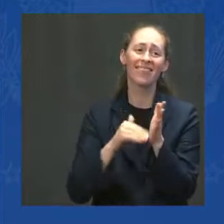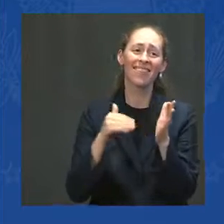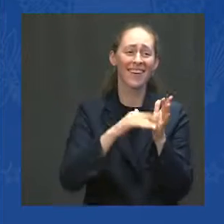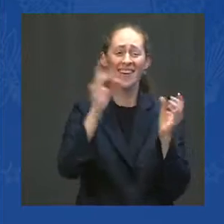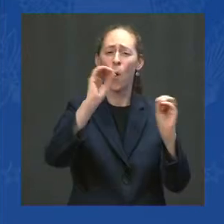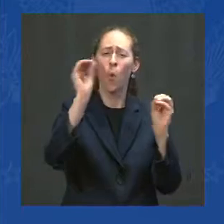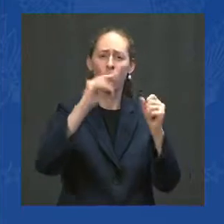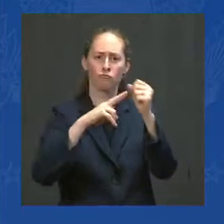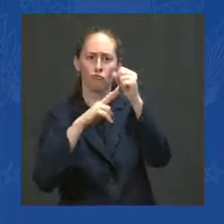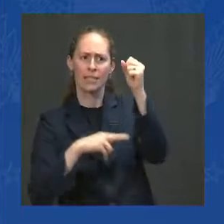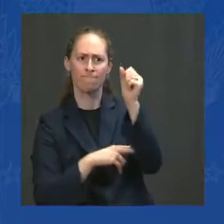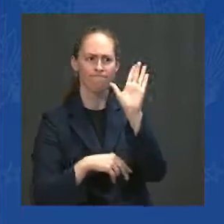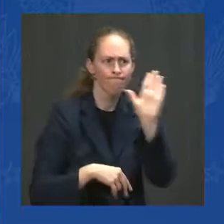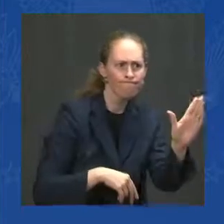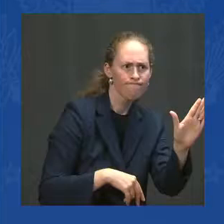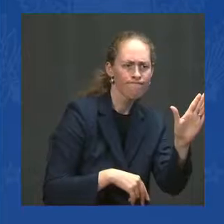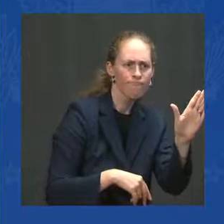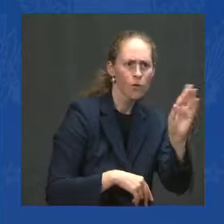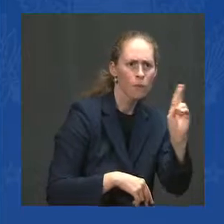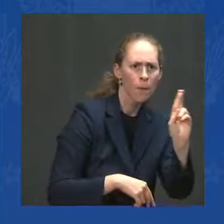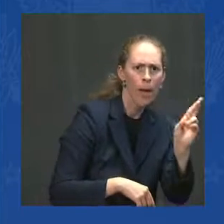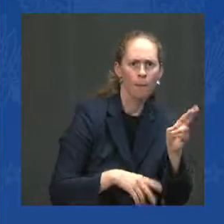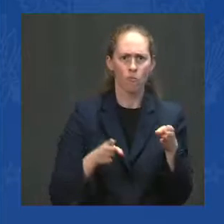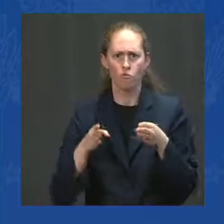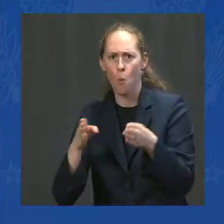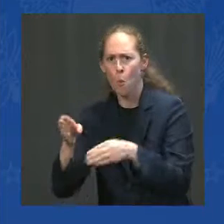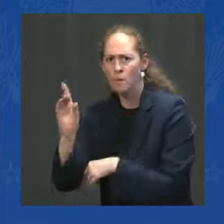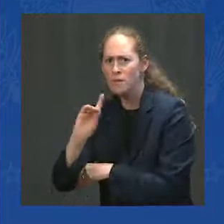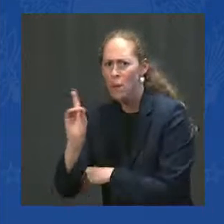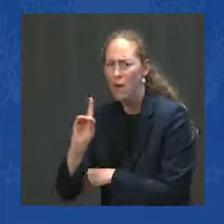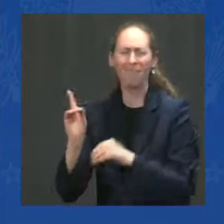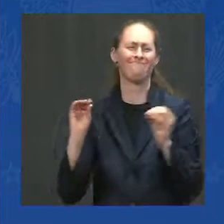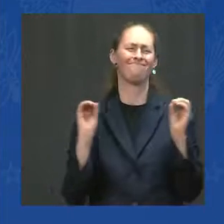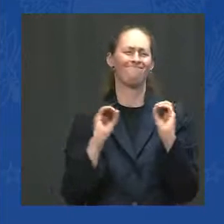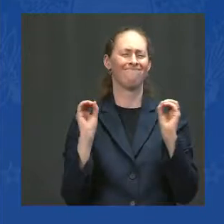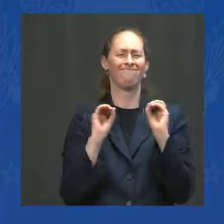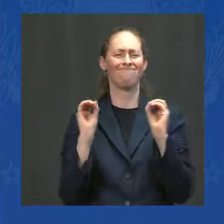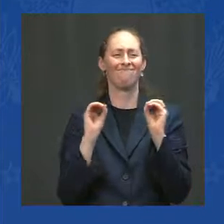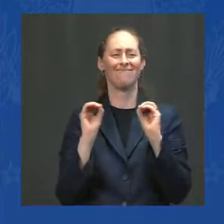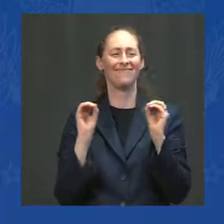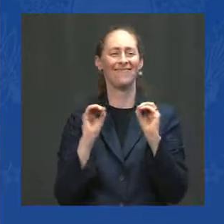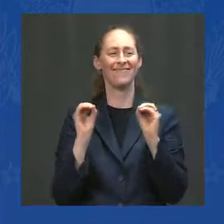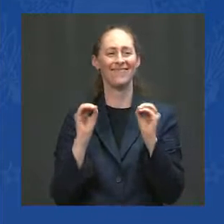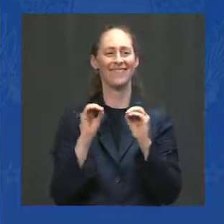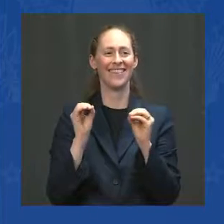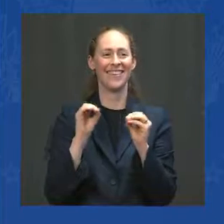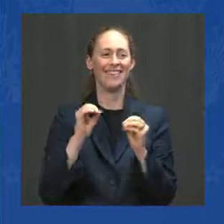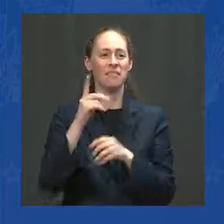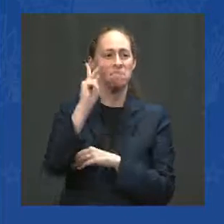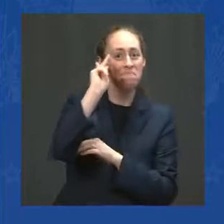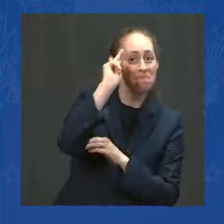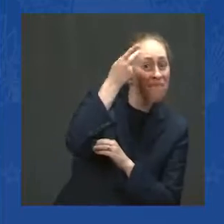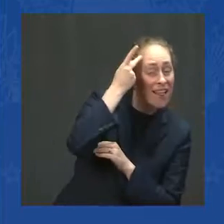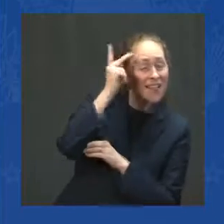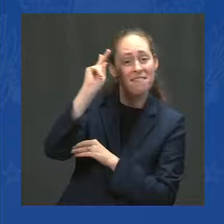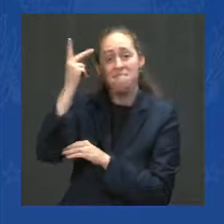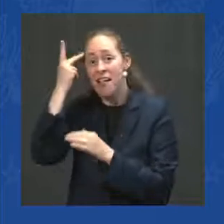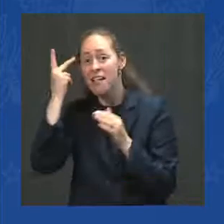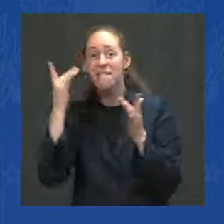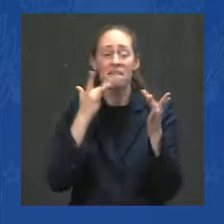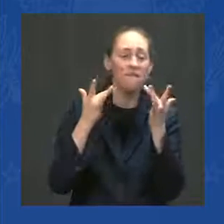roads. This is a moment that lives beyond the headlines, beyond partisan sound